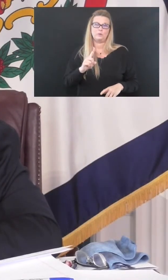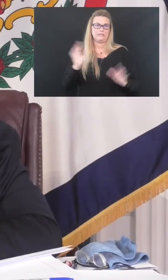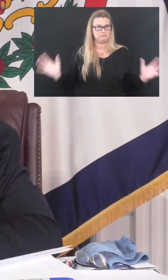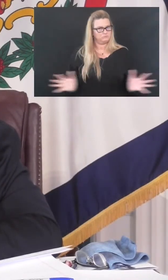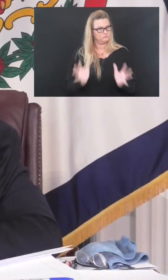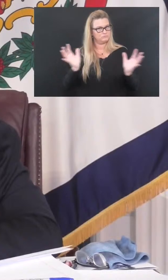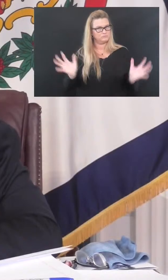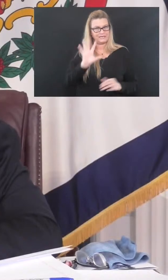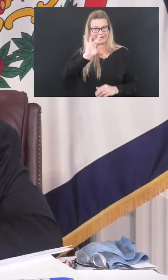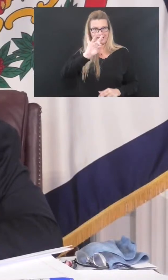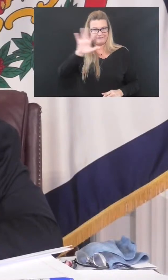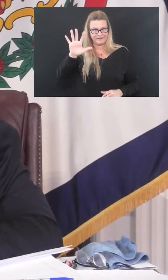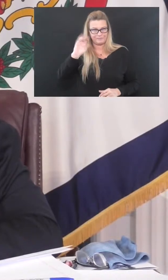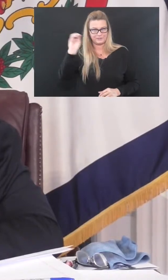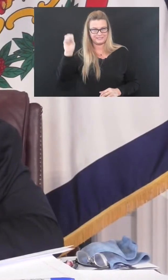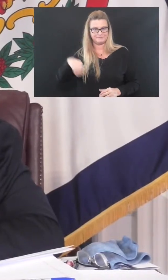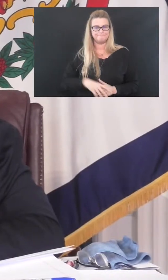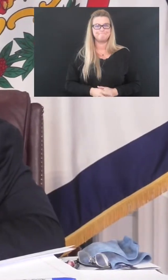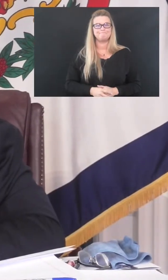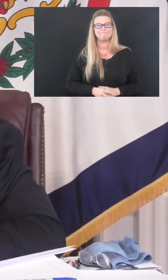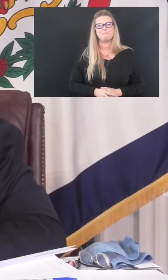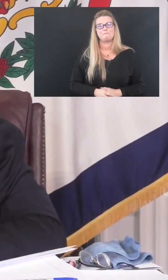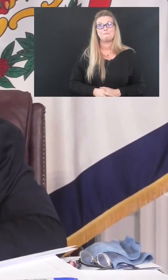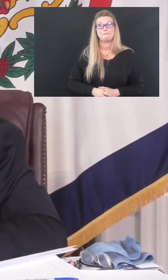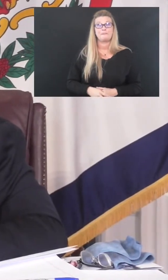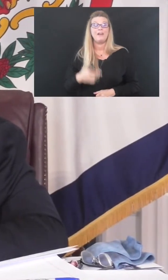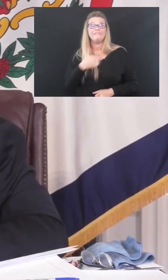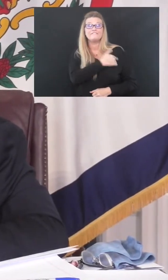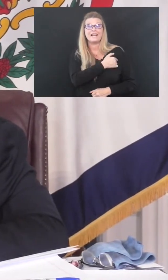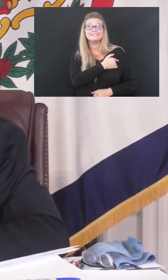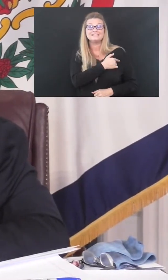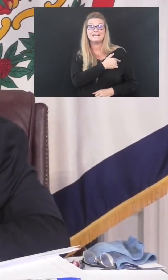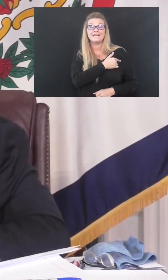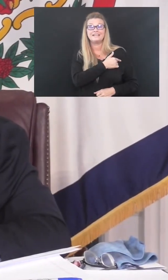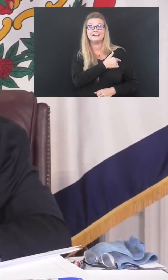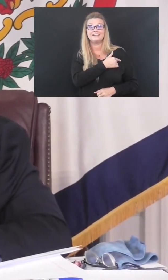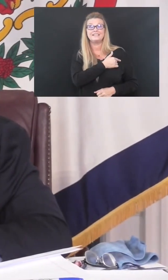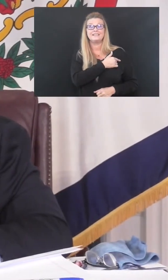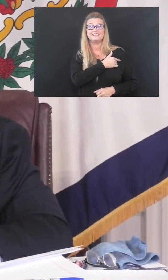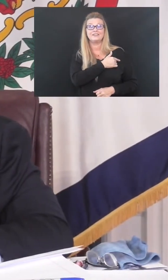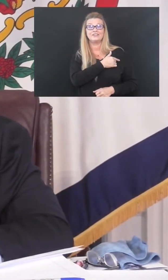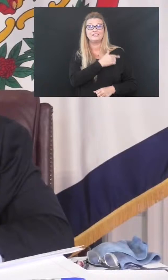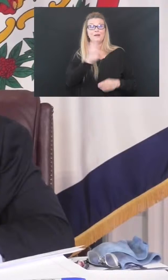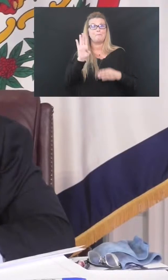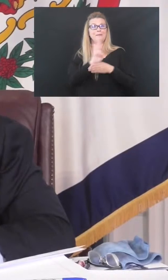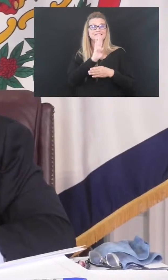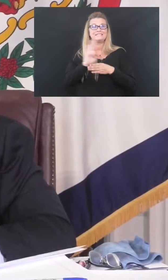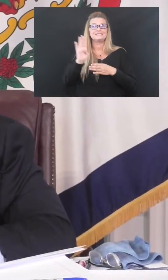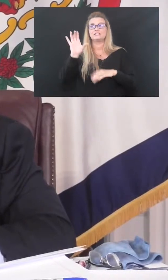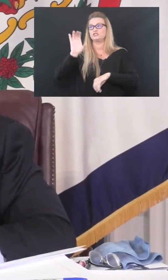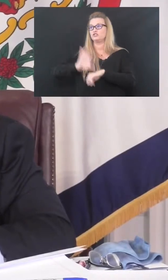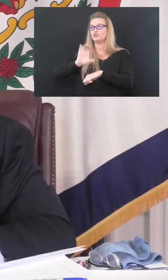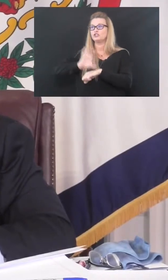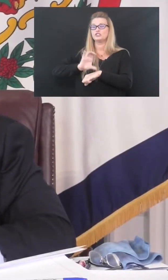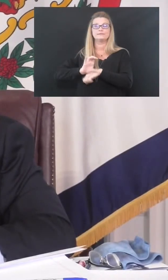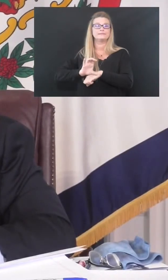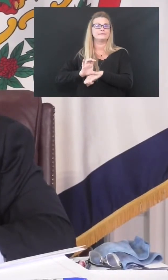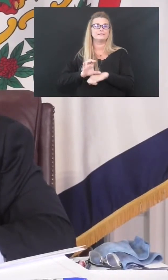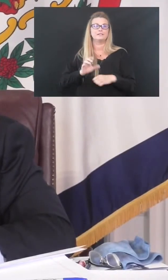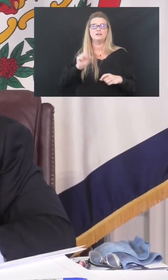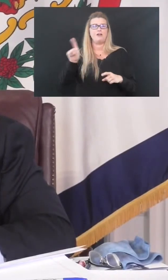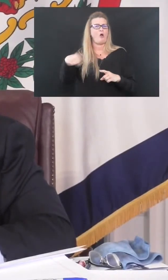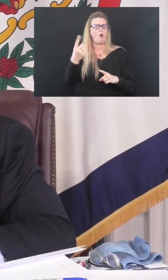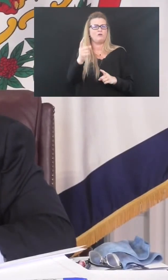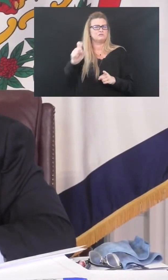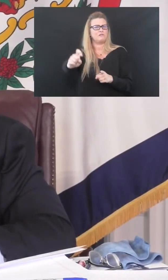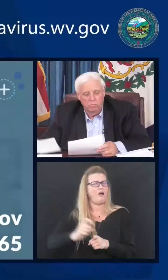get to 85. As far as vaccinating, from the standpoint of our businesses and our churches, all you got to do is call